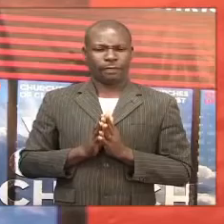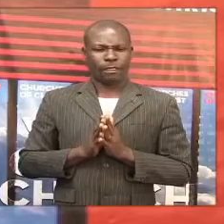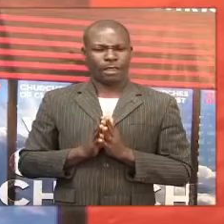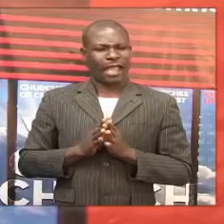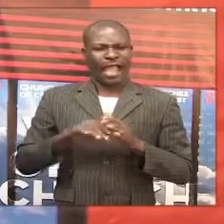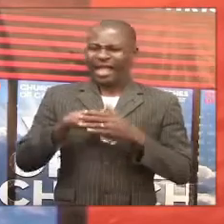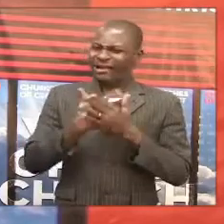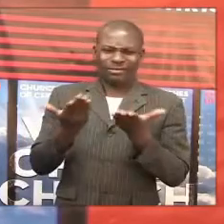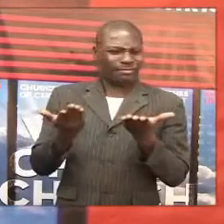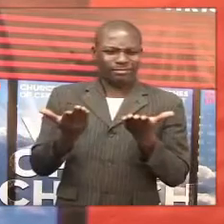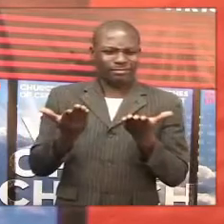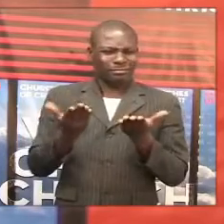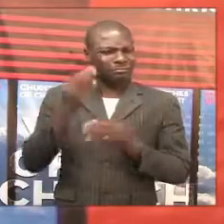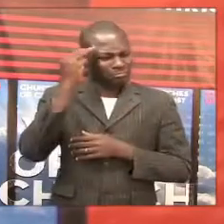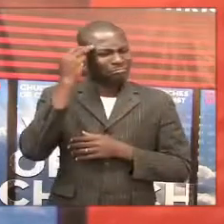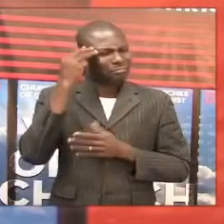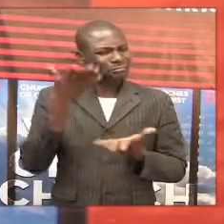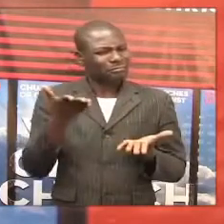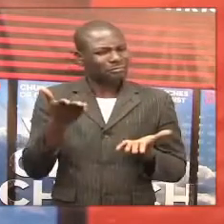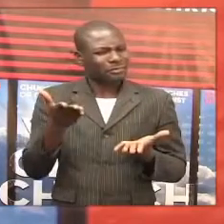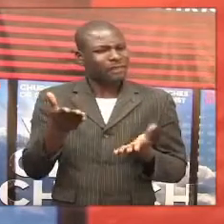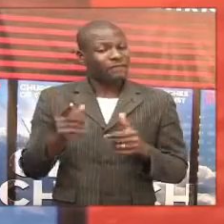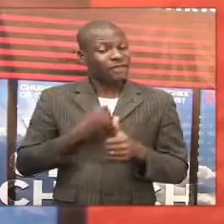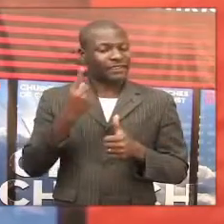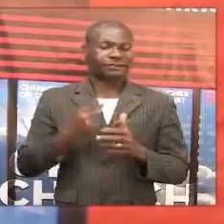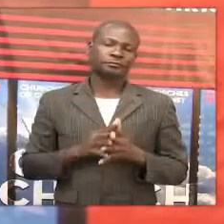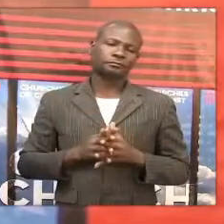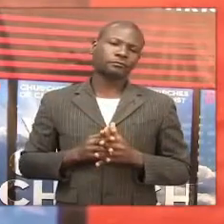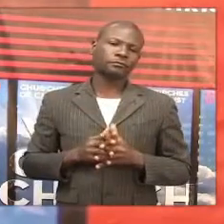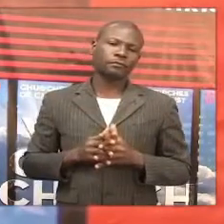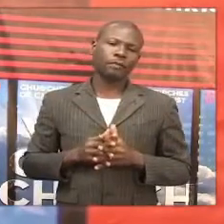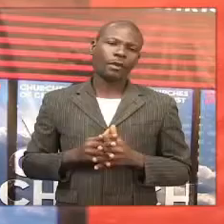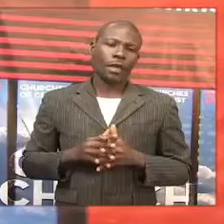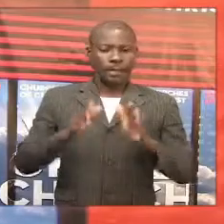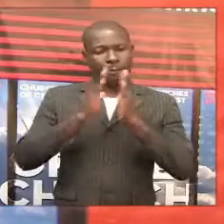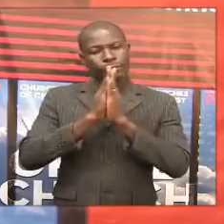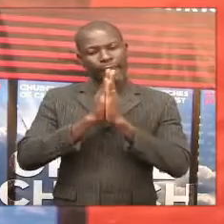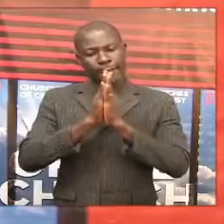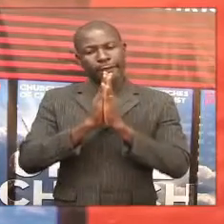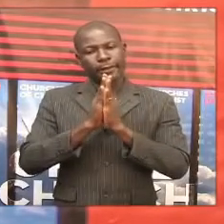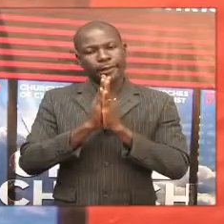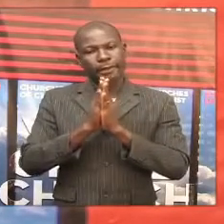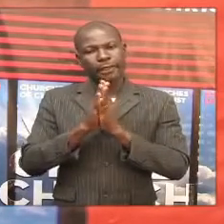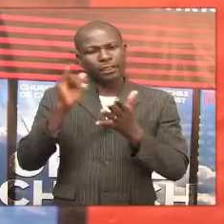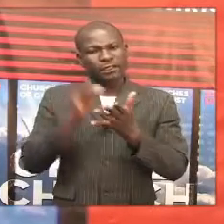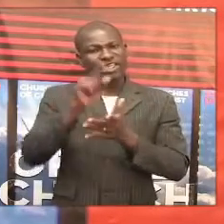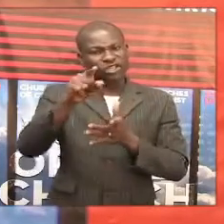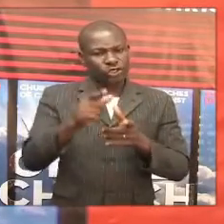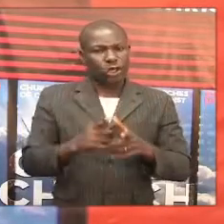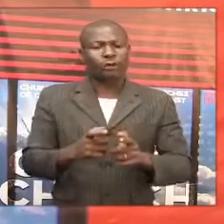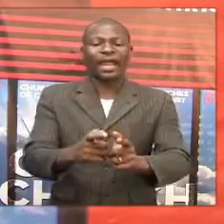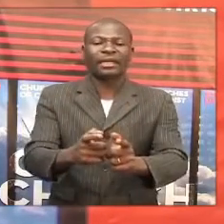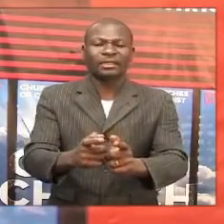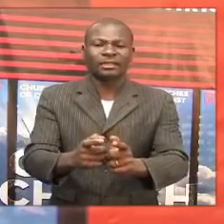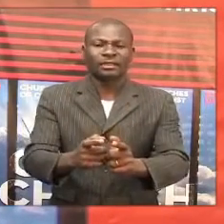make sense? The other kind. Wase mumma mpaye. Se mujane.